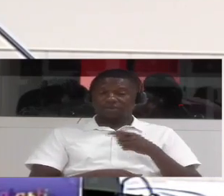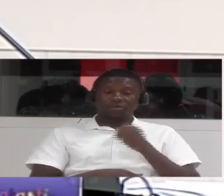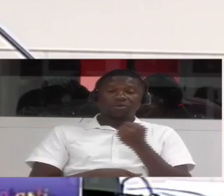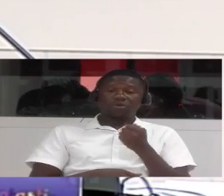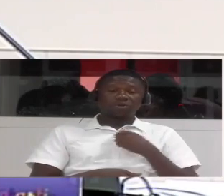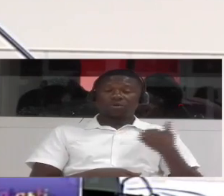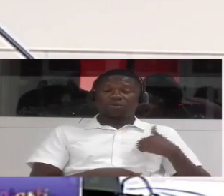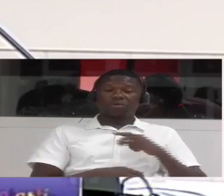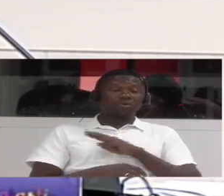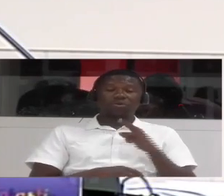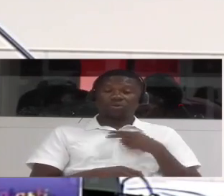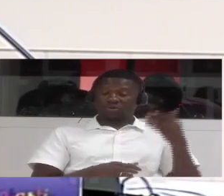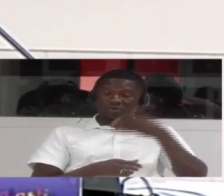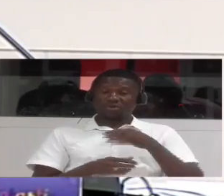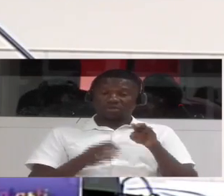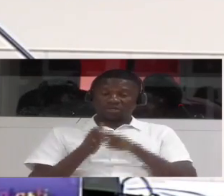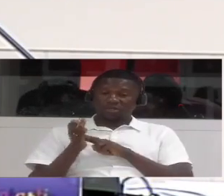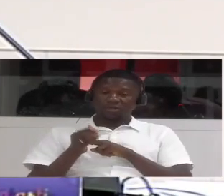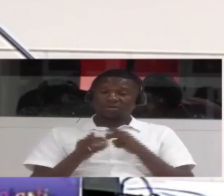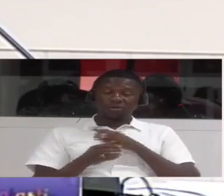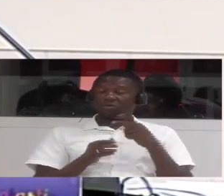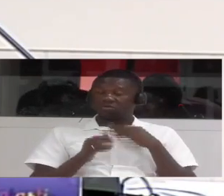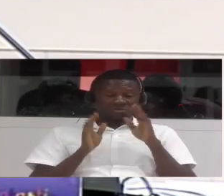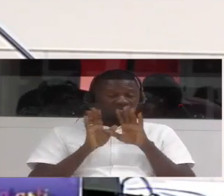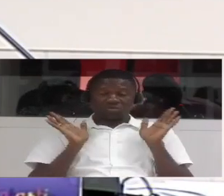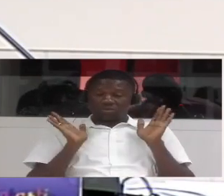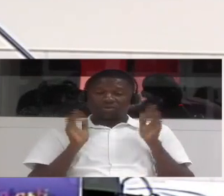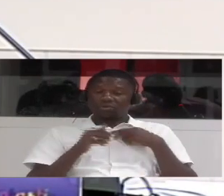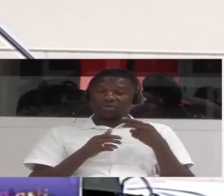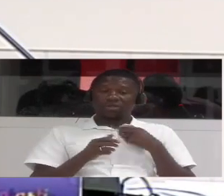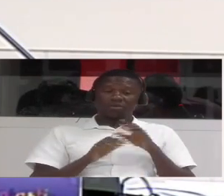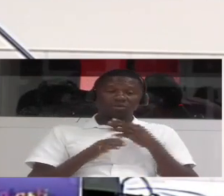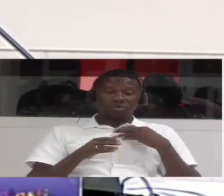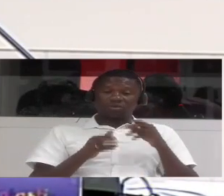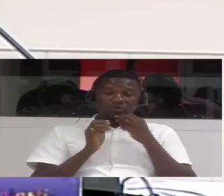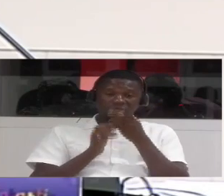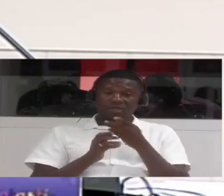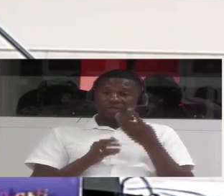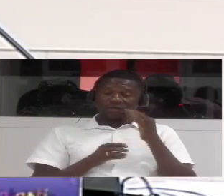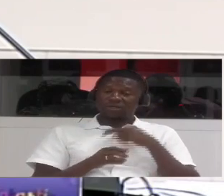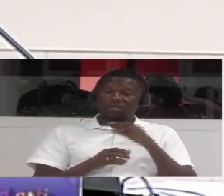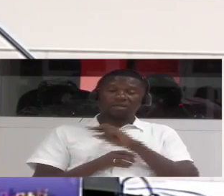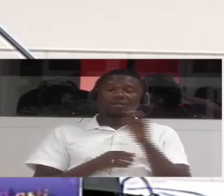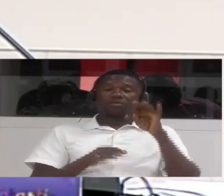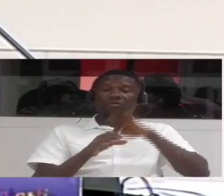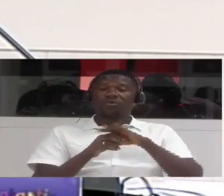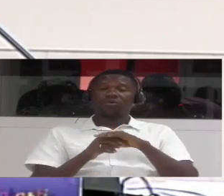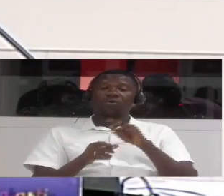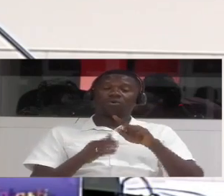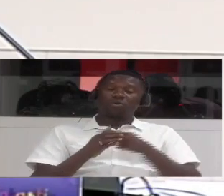register. Nonetheless, we do not discriminate against anyone in our interventions, except that they can't vote and be voted